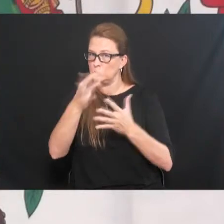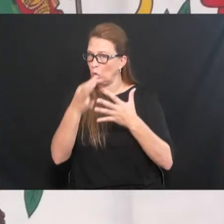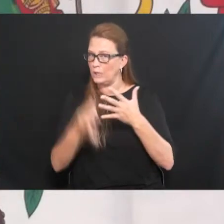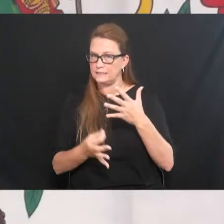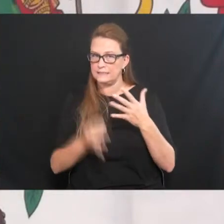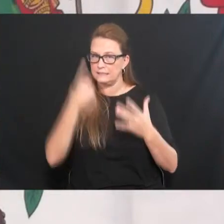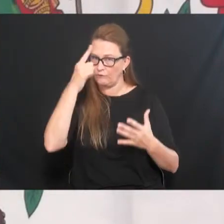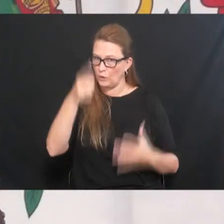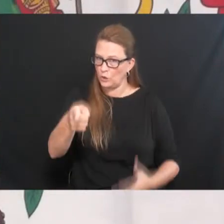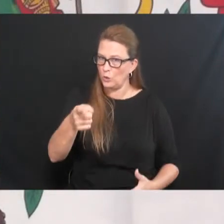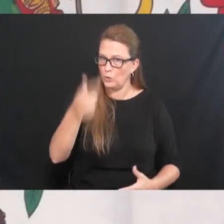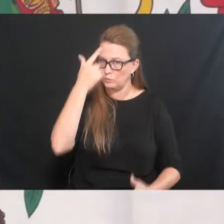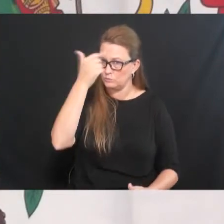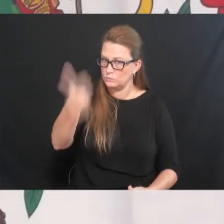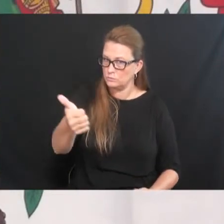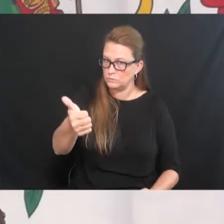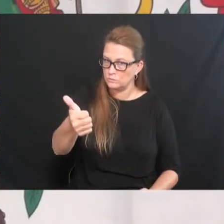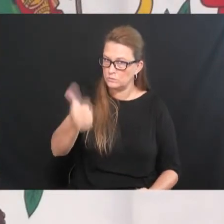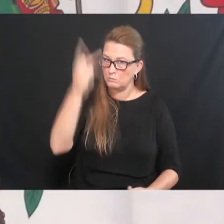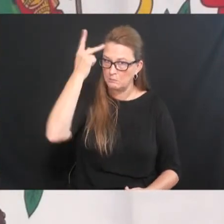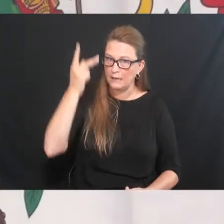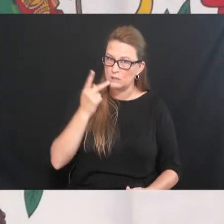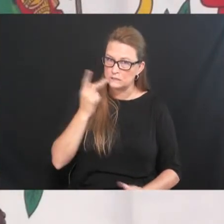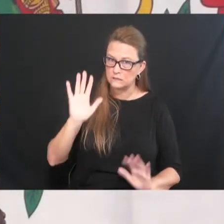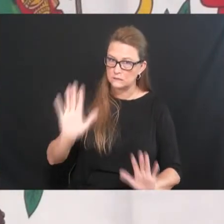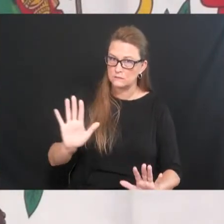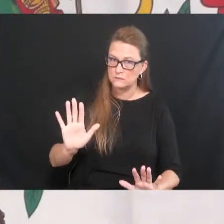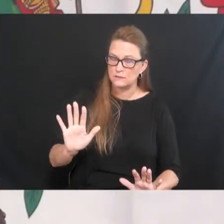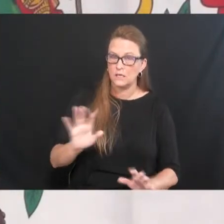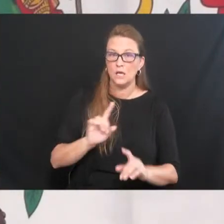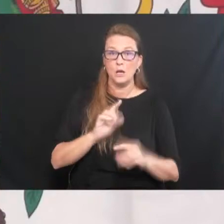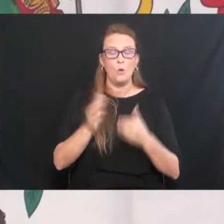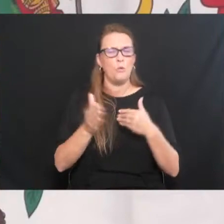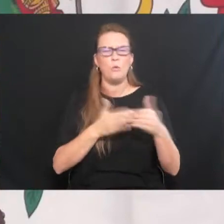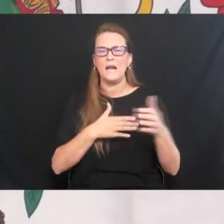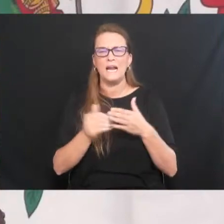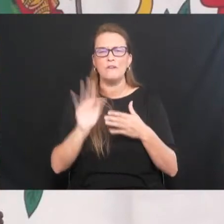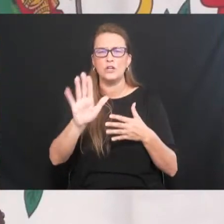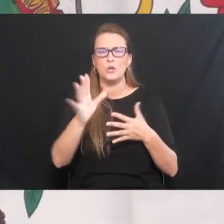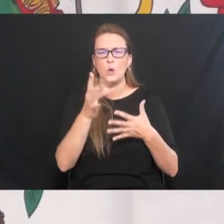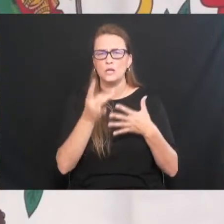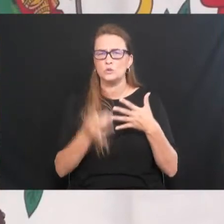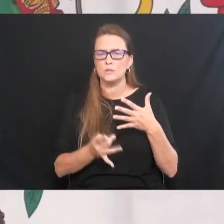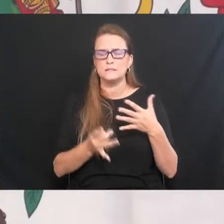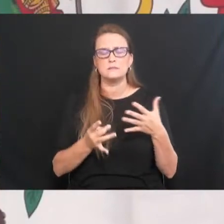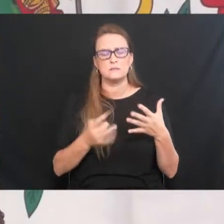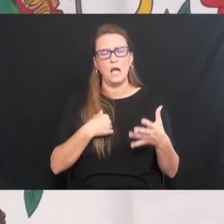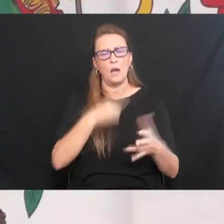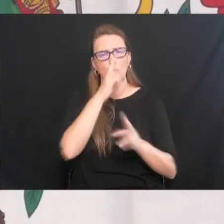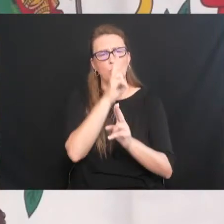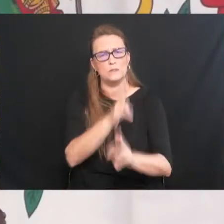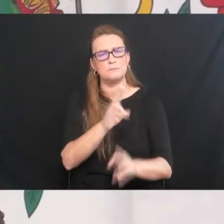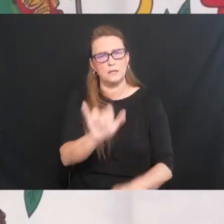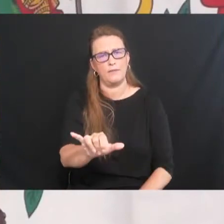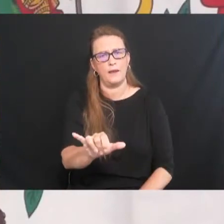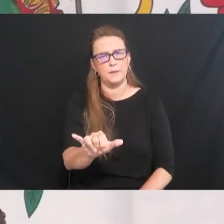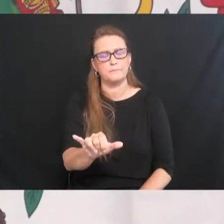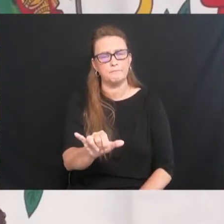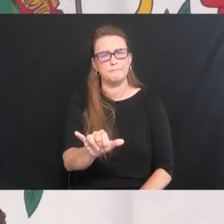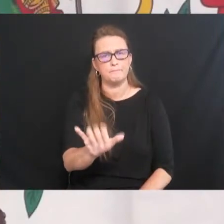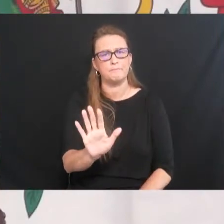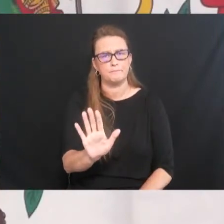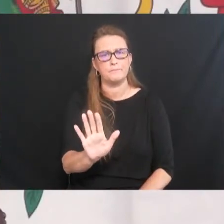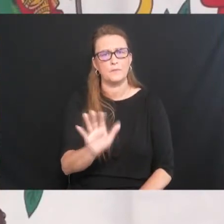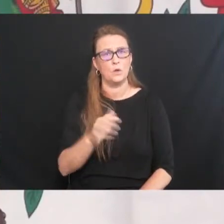the parents should be deciding. But whatever your choices are, we're going to honor, aren't we? I've said it over and over. We're